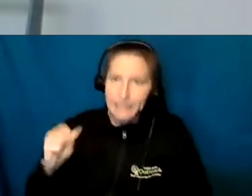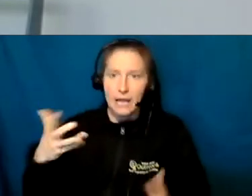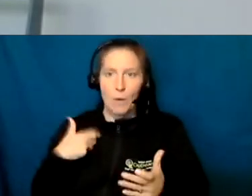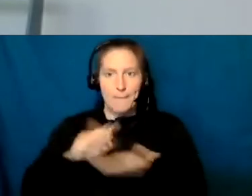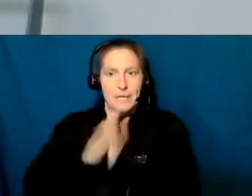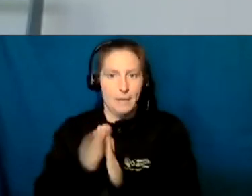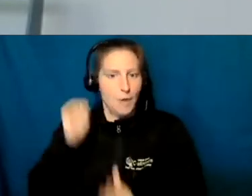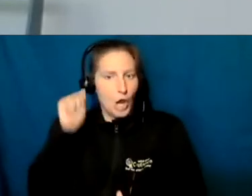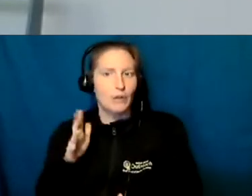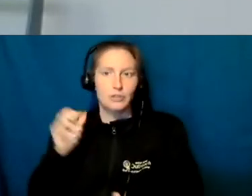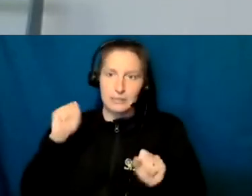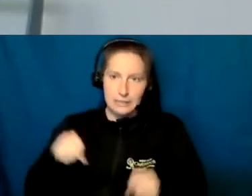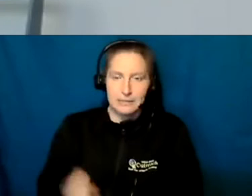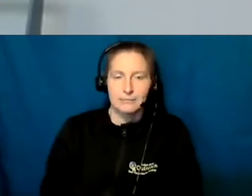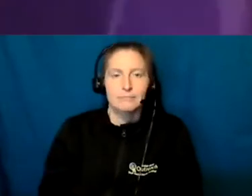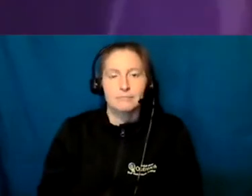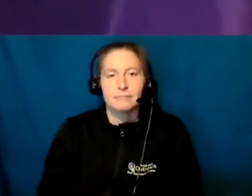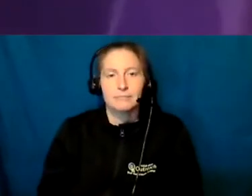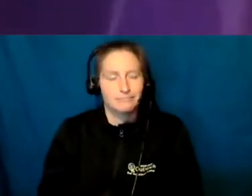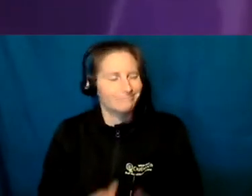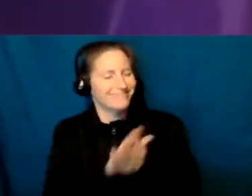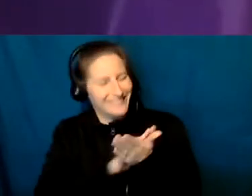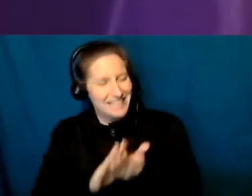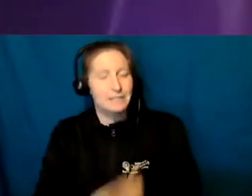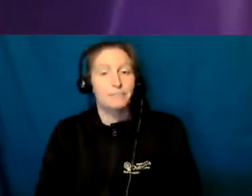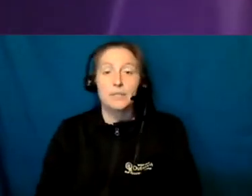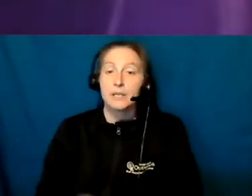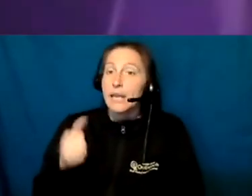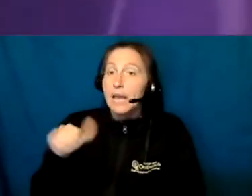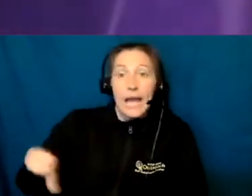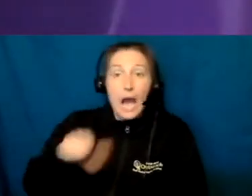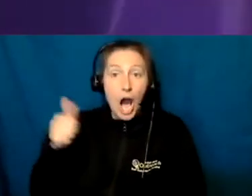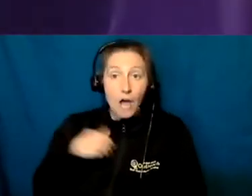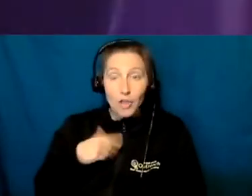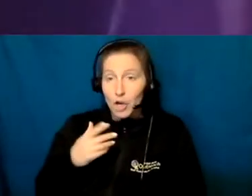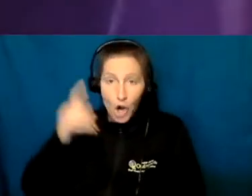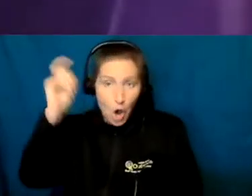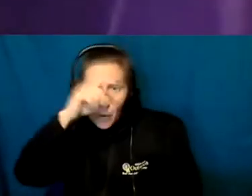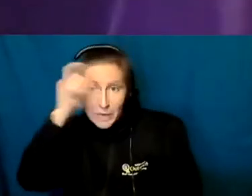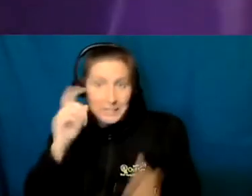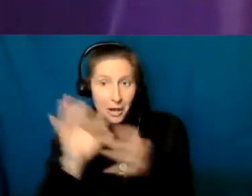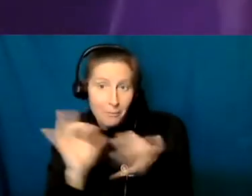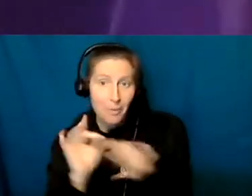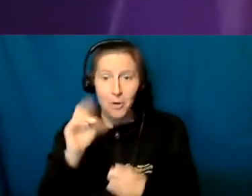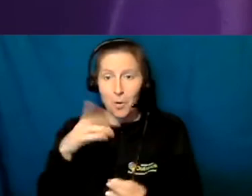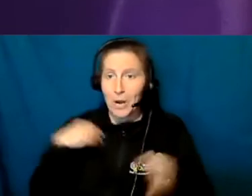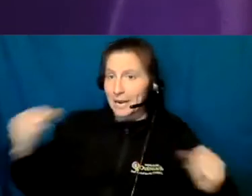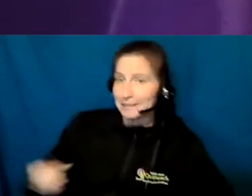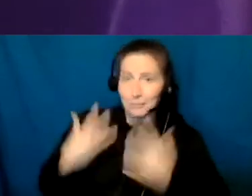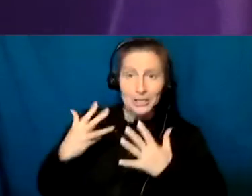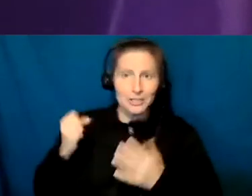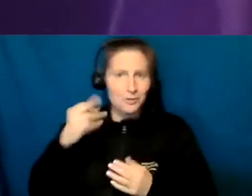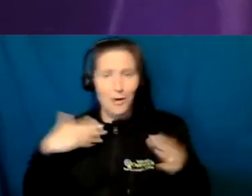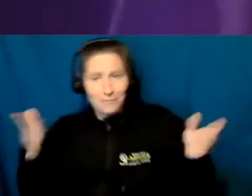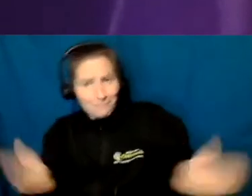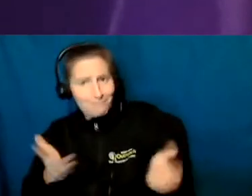it was a good fit. Very nice. Do you have any other words of wisdom or inspiration or encouragement that you'd like